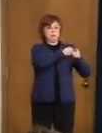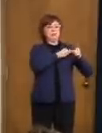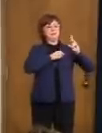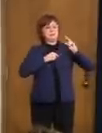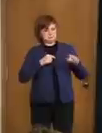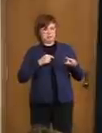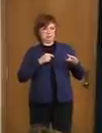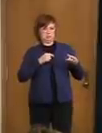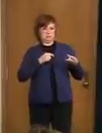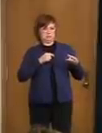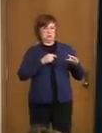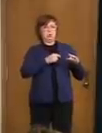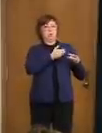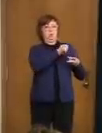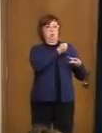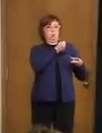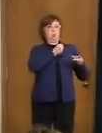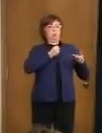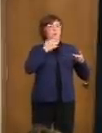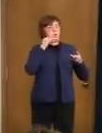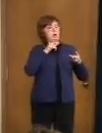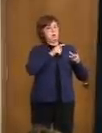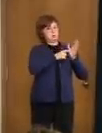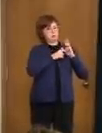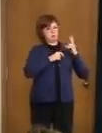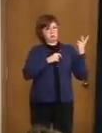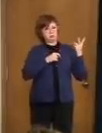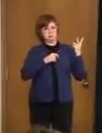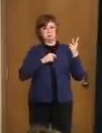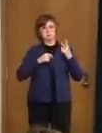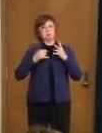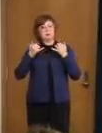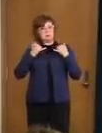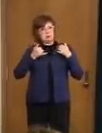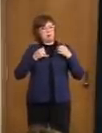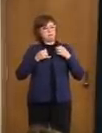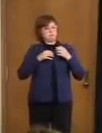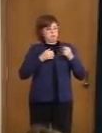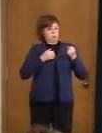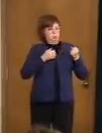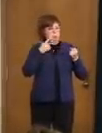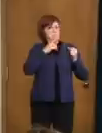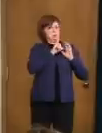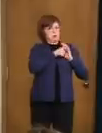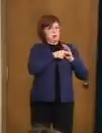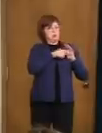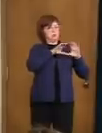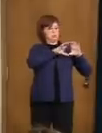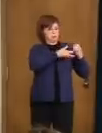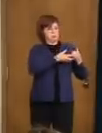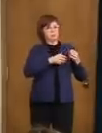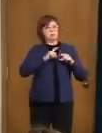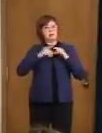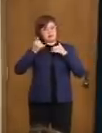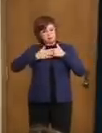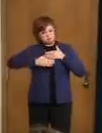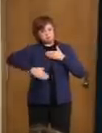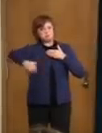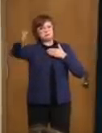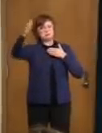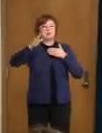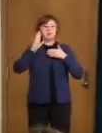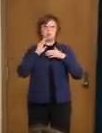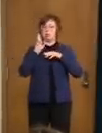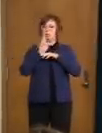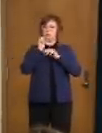now. Instead, we are administering all of the doses we receive as soon as we receive them. That will be the case with this week's